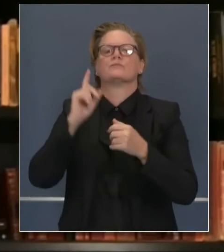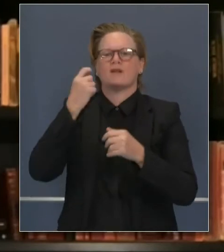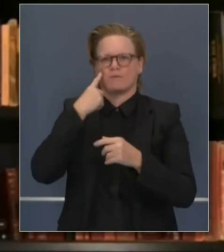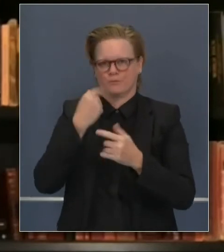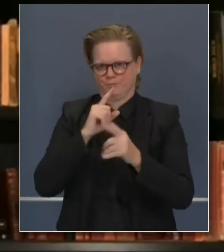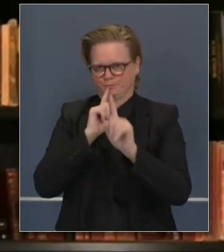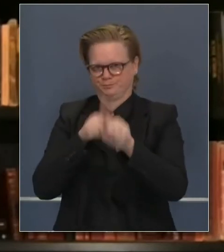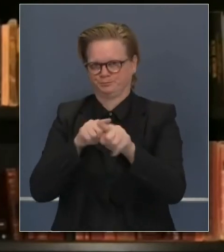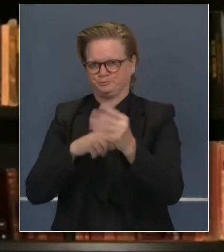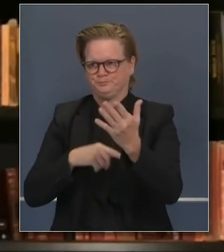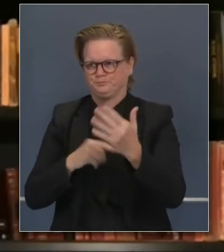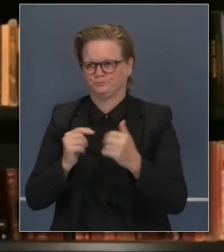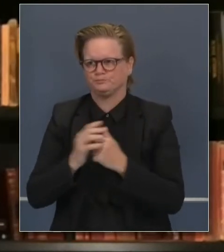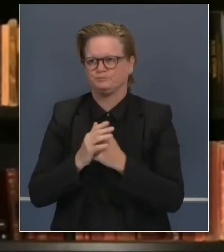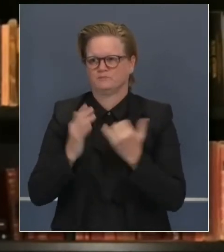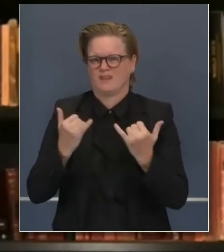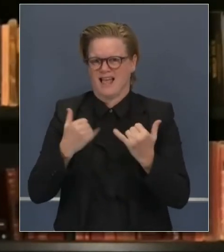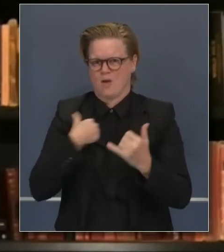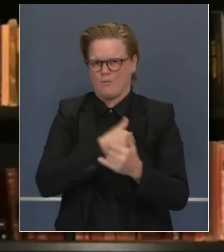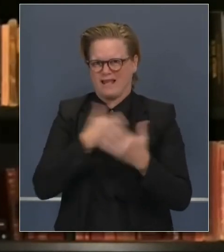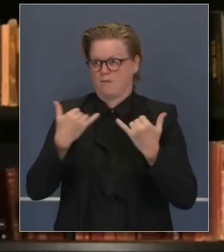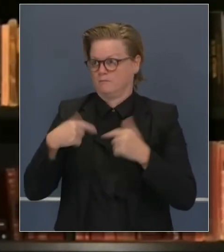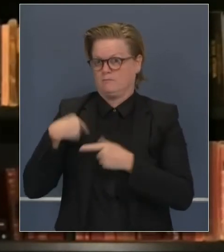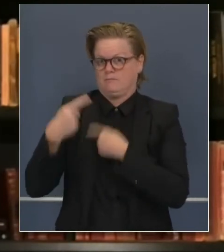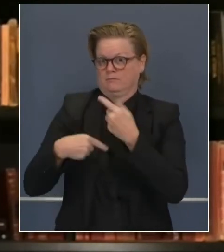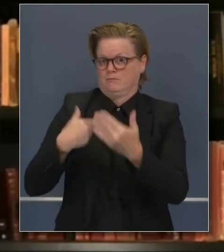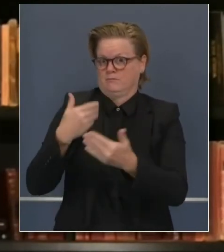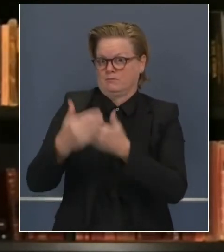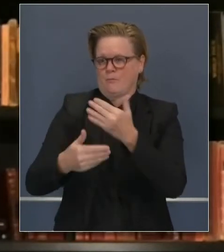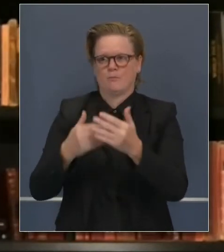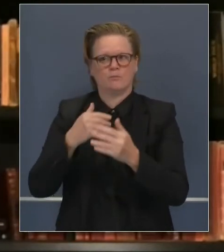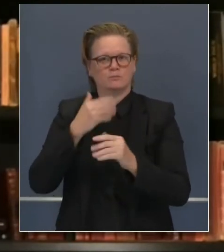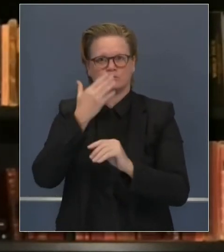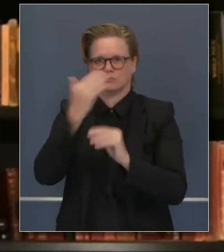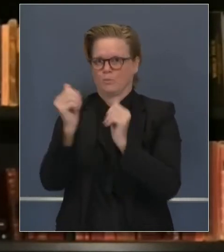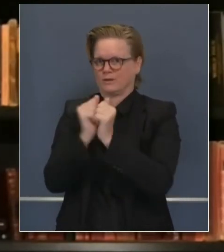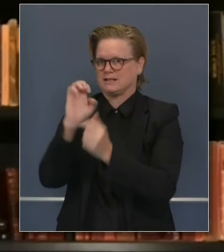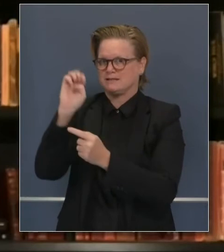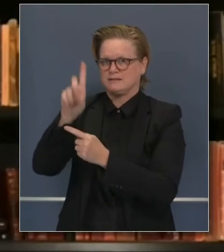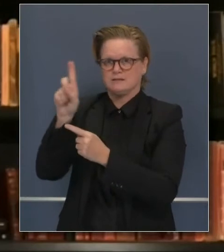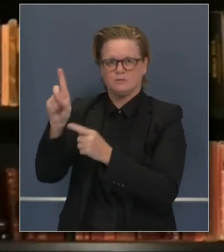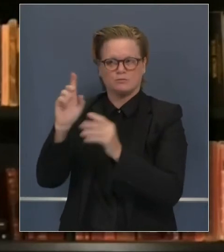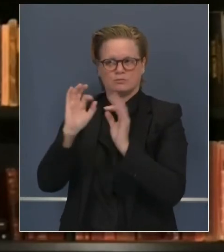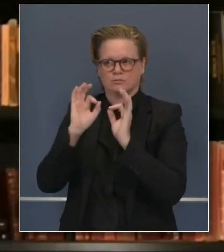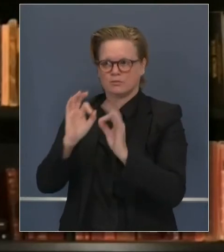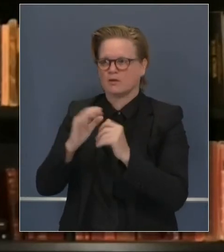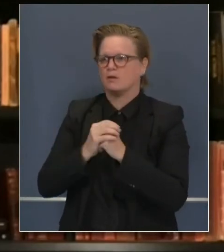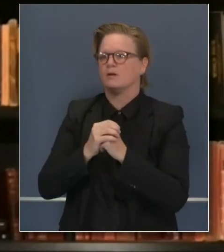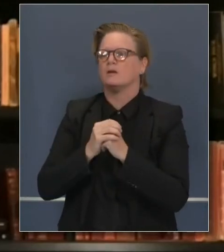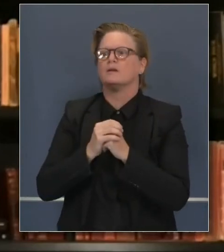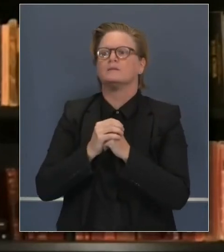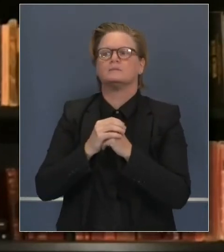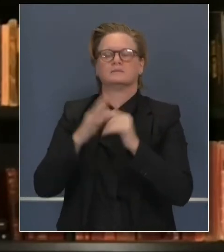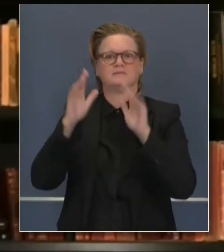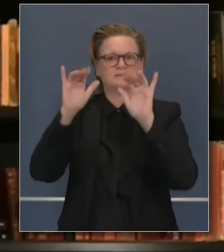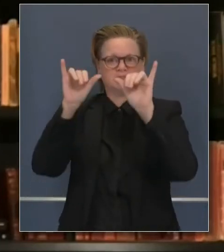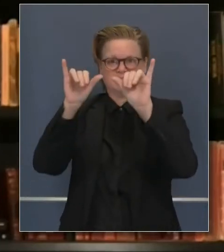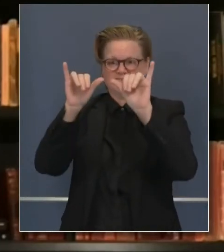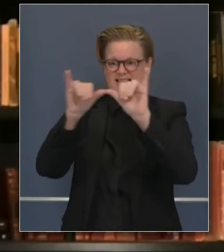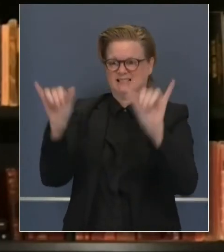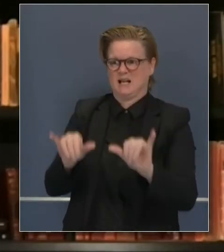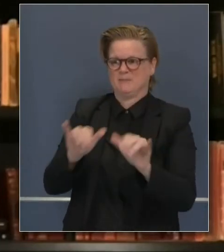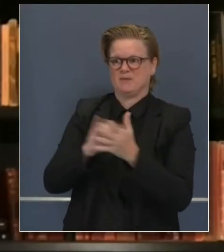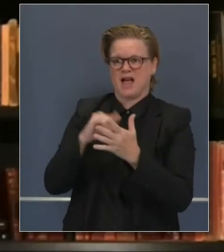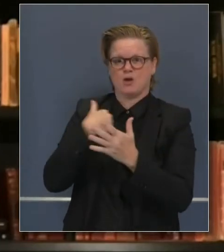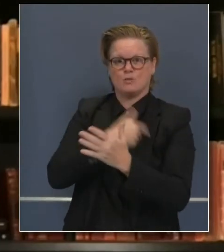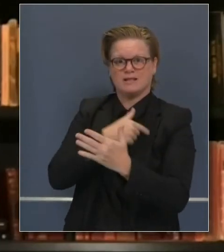October after a reset, an important reset, so we can address not only the veracity of the claims and address some of the front